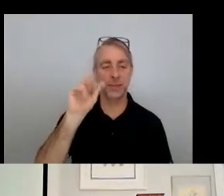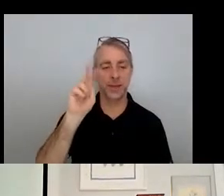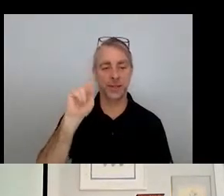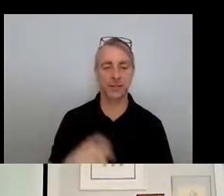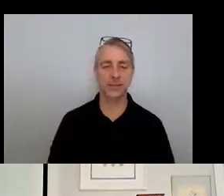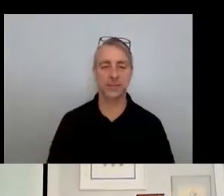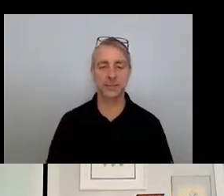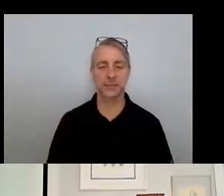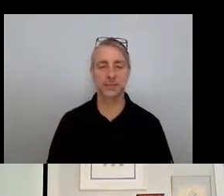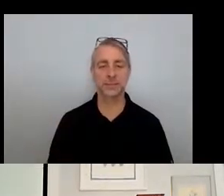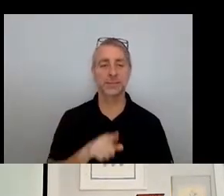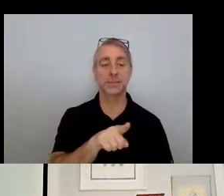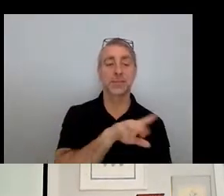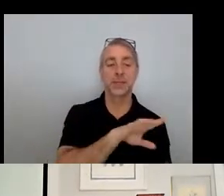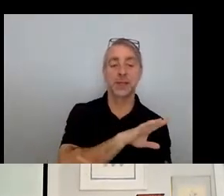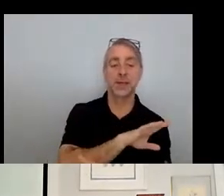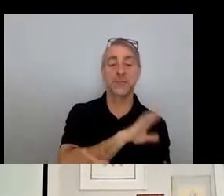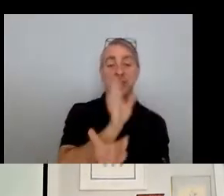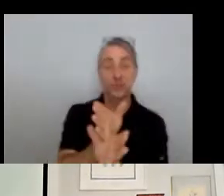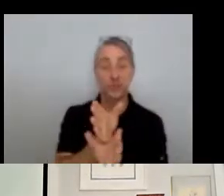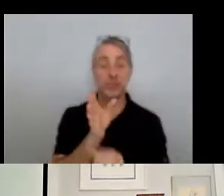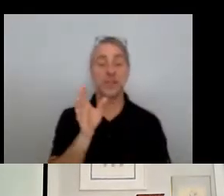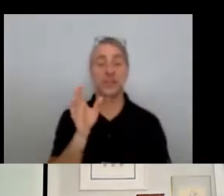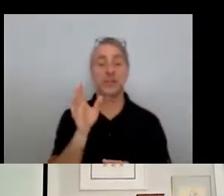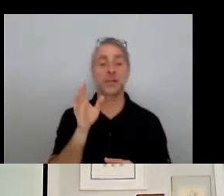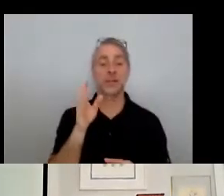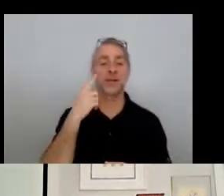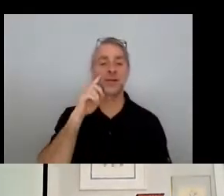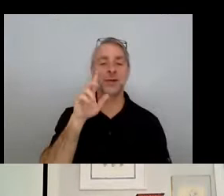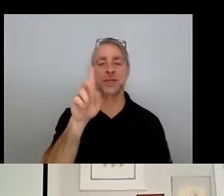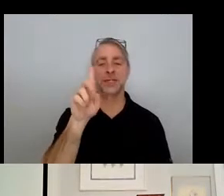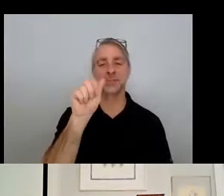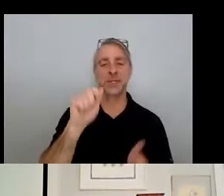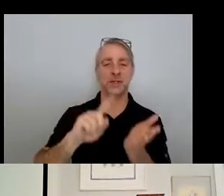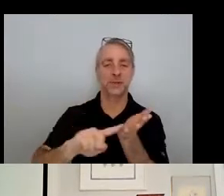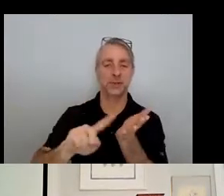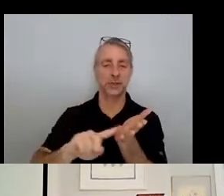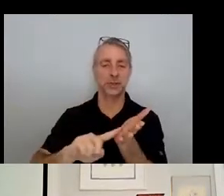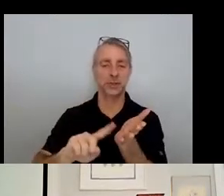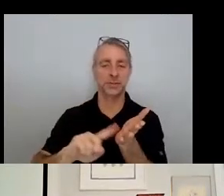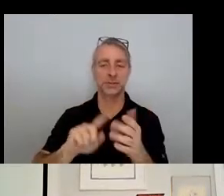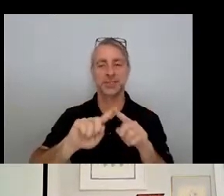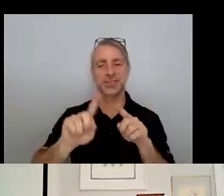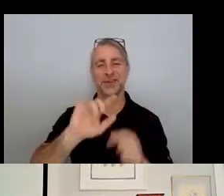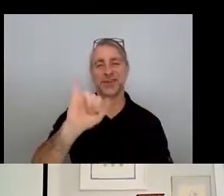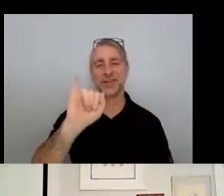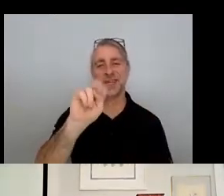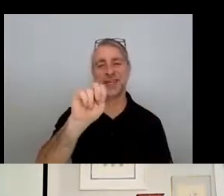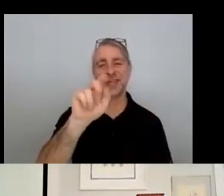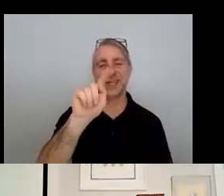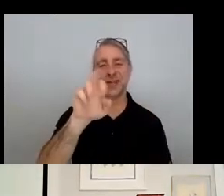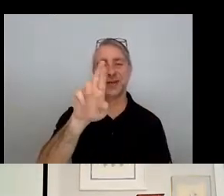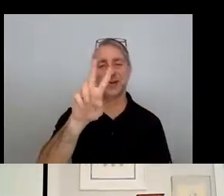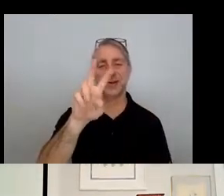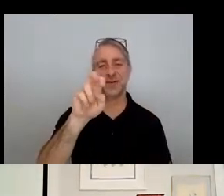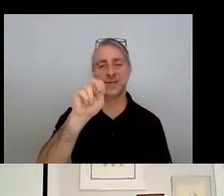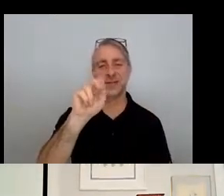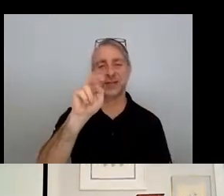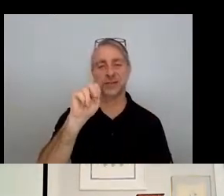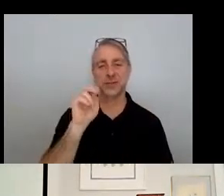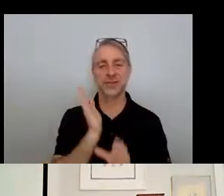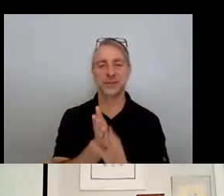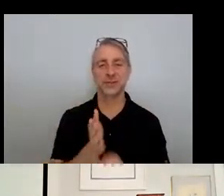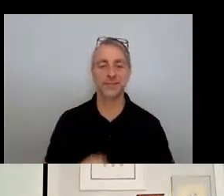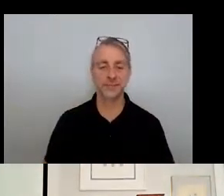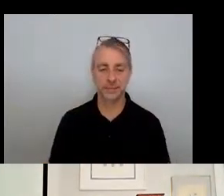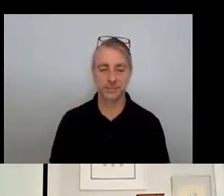help, that are in the general area of disability research. And you can see that the rows of this evidence gap map